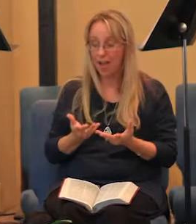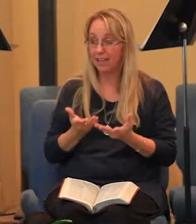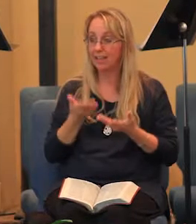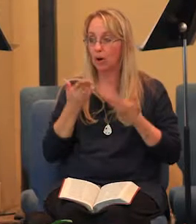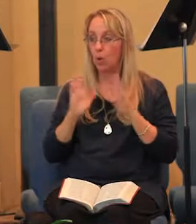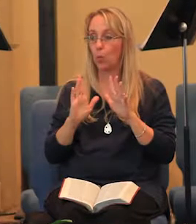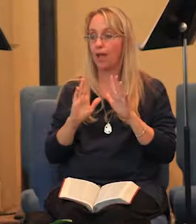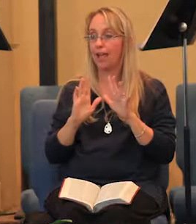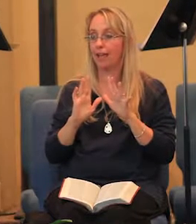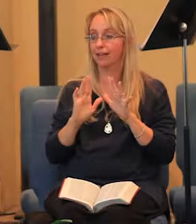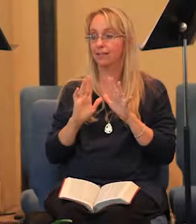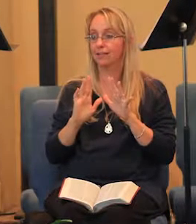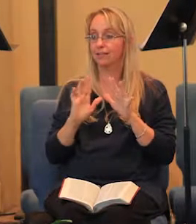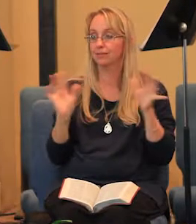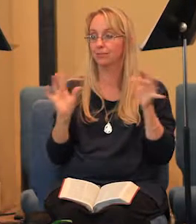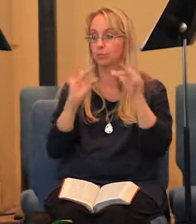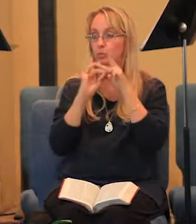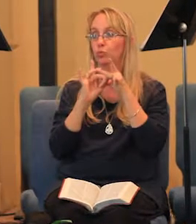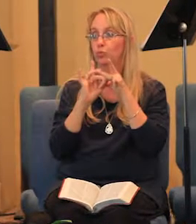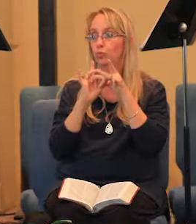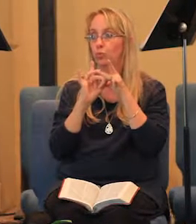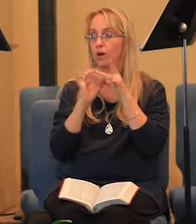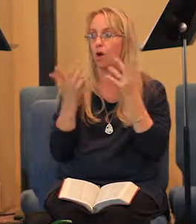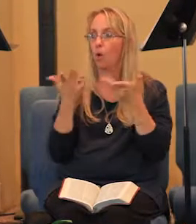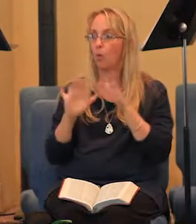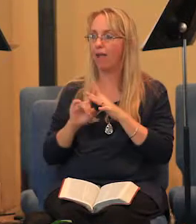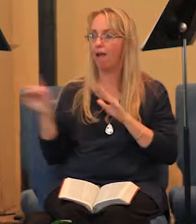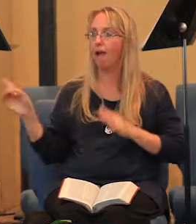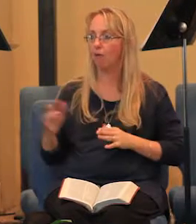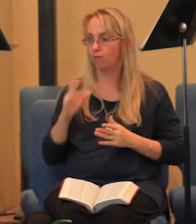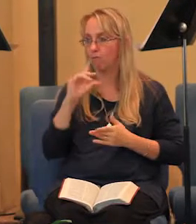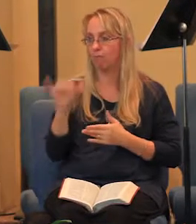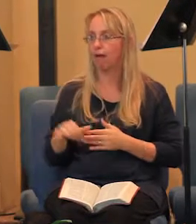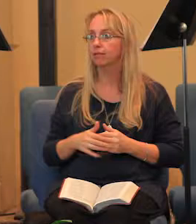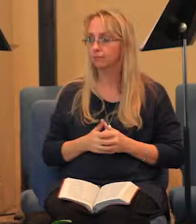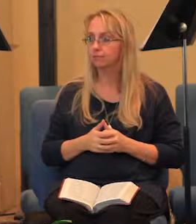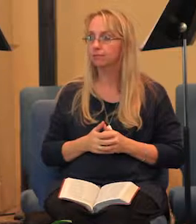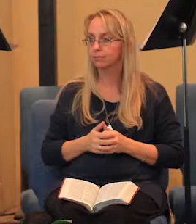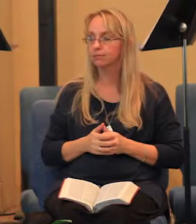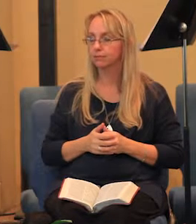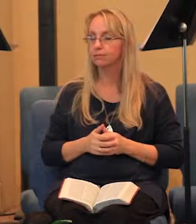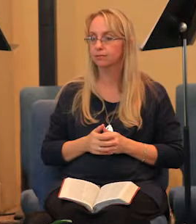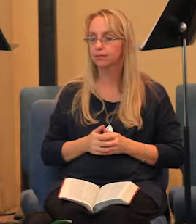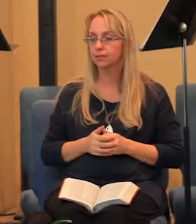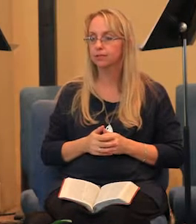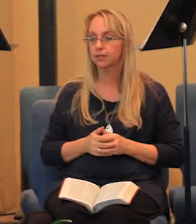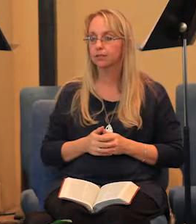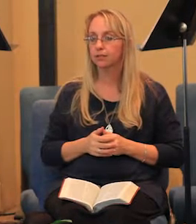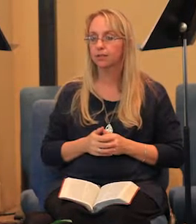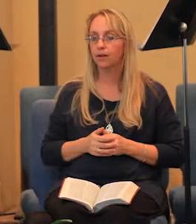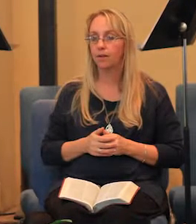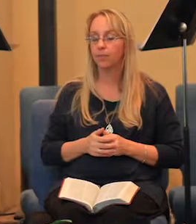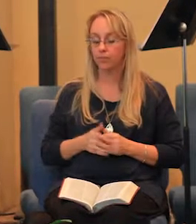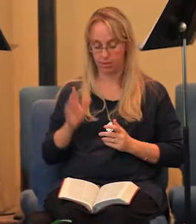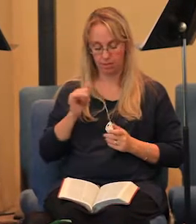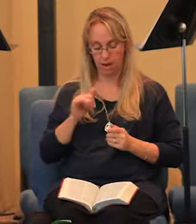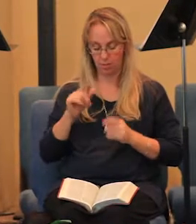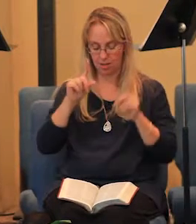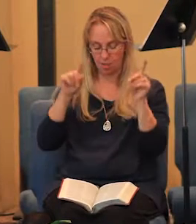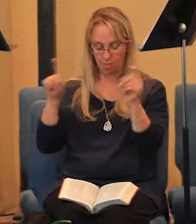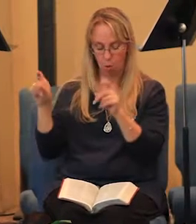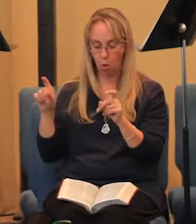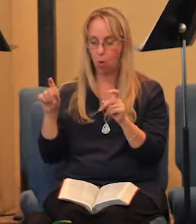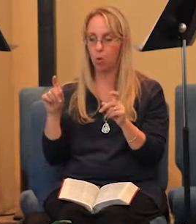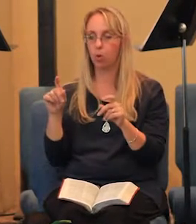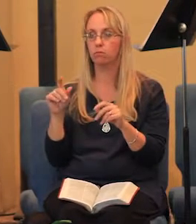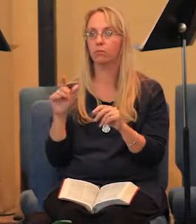you. There was a poll taken of of